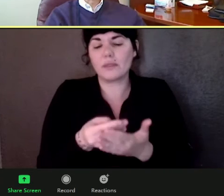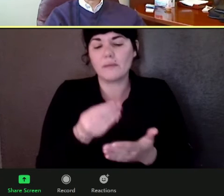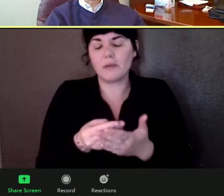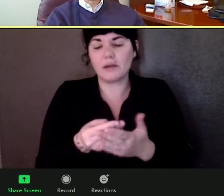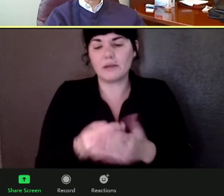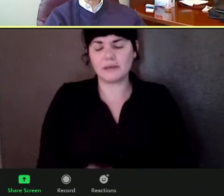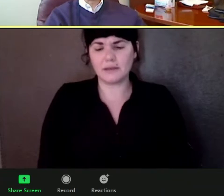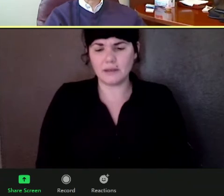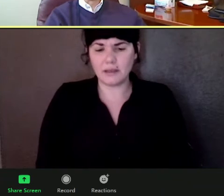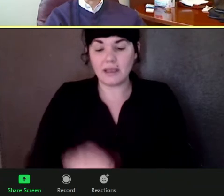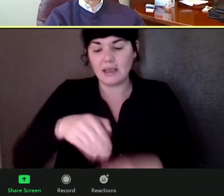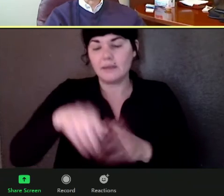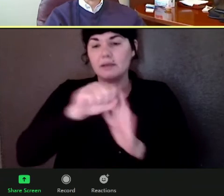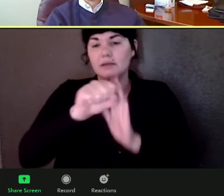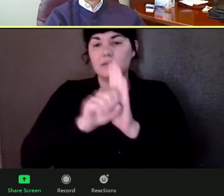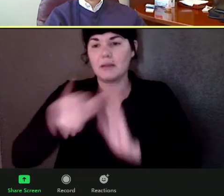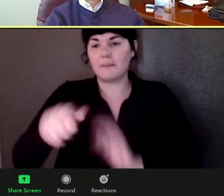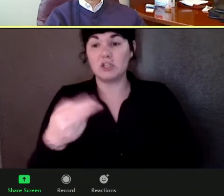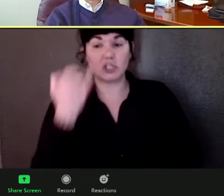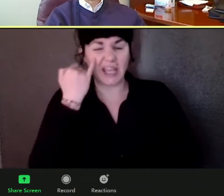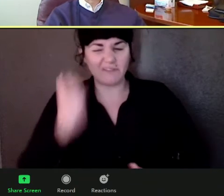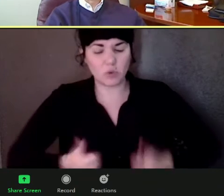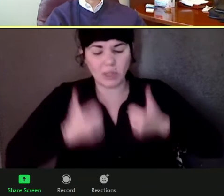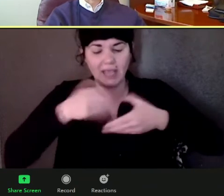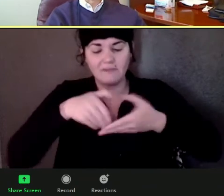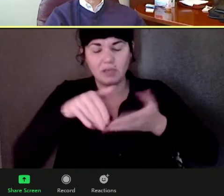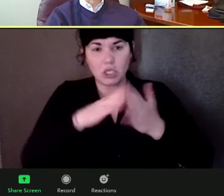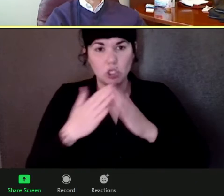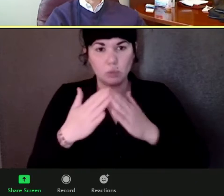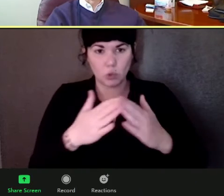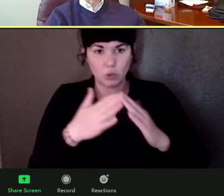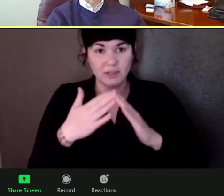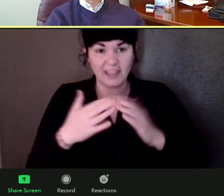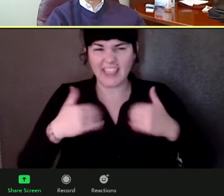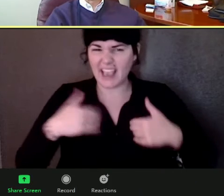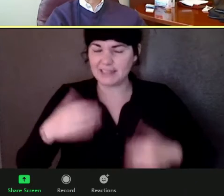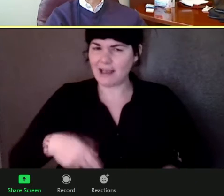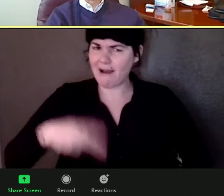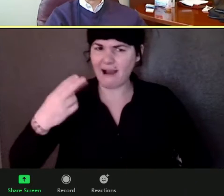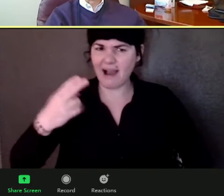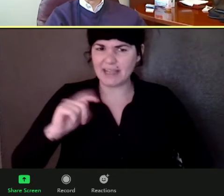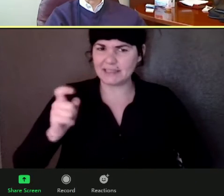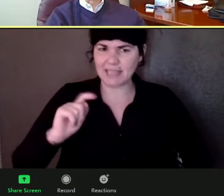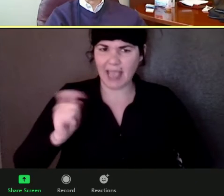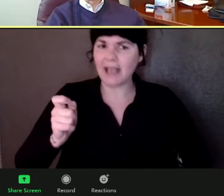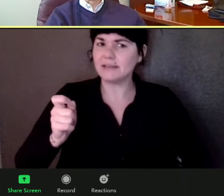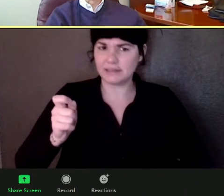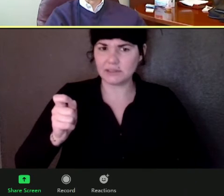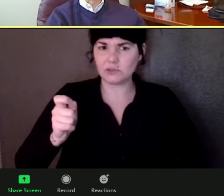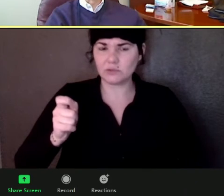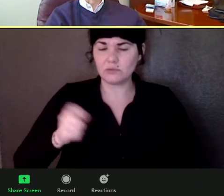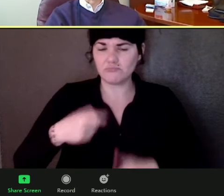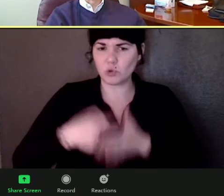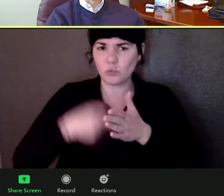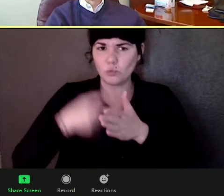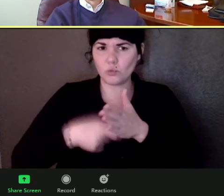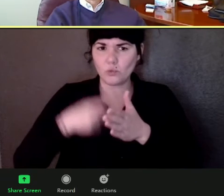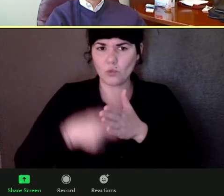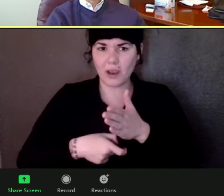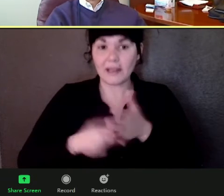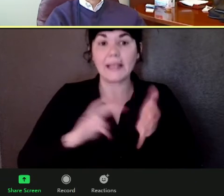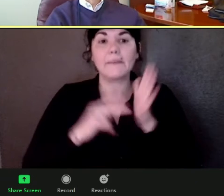that has a very high tax base, you have money to fix up your buildings and make sure that they are state-of-the-art for your children.